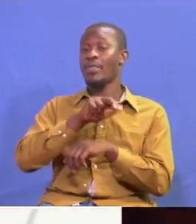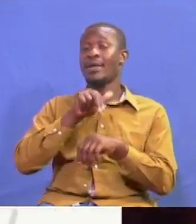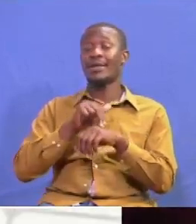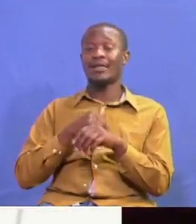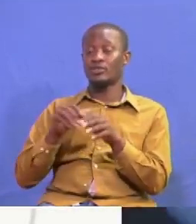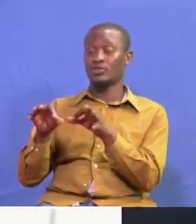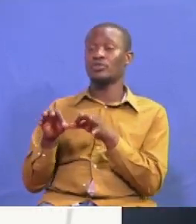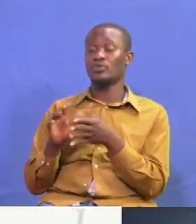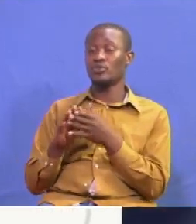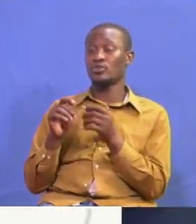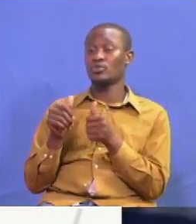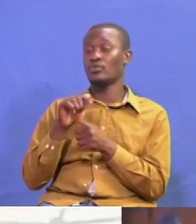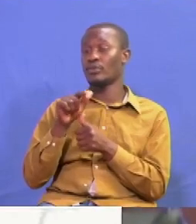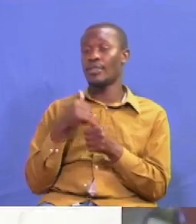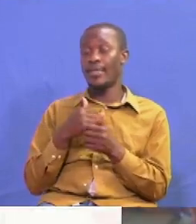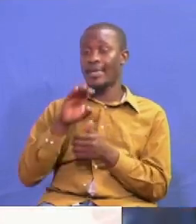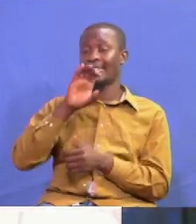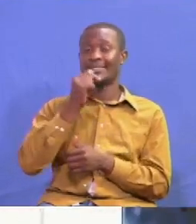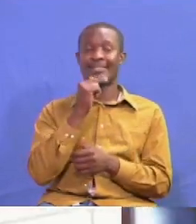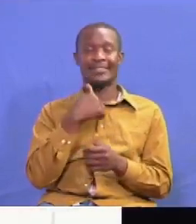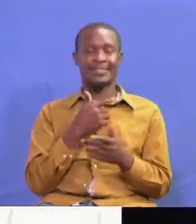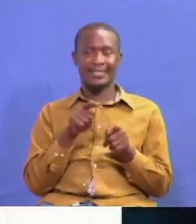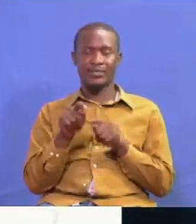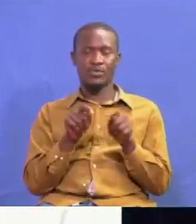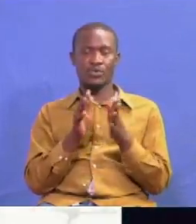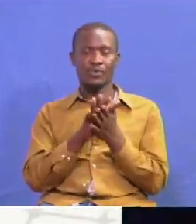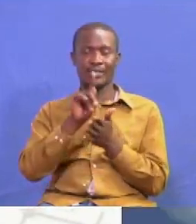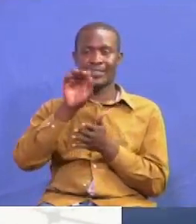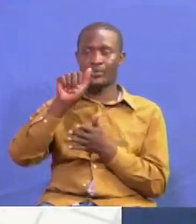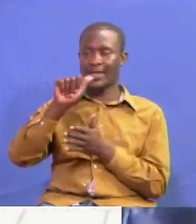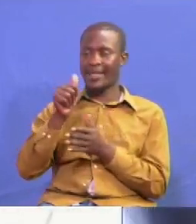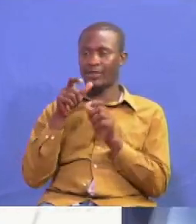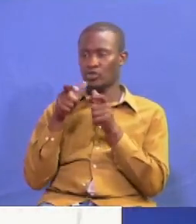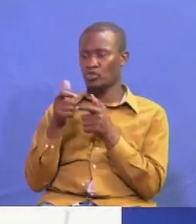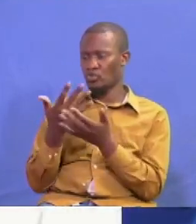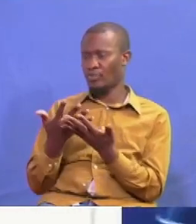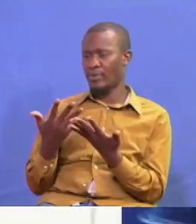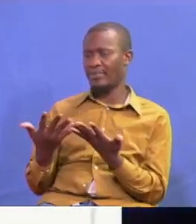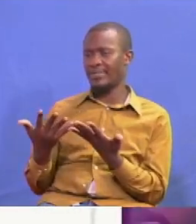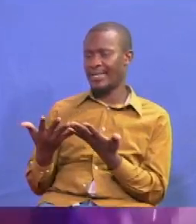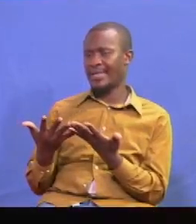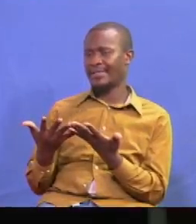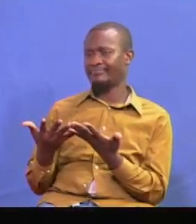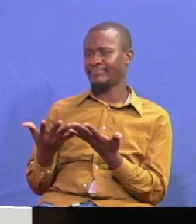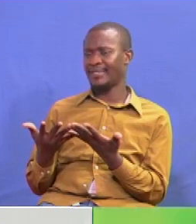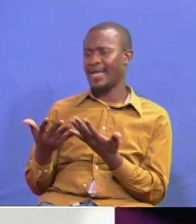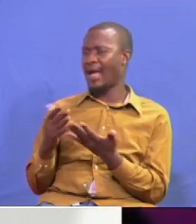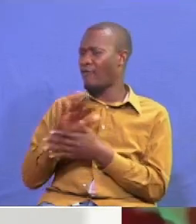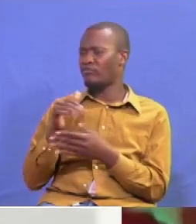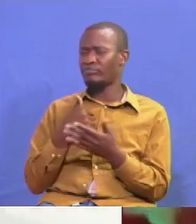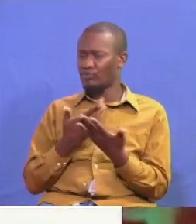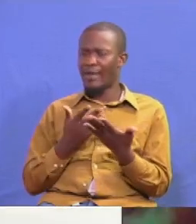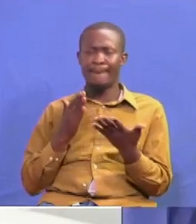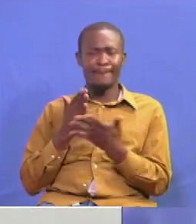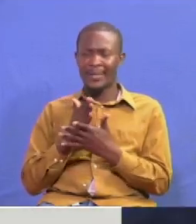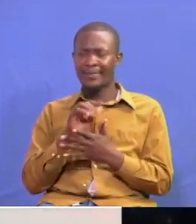to address the matter. The CS suggested control of TikTok and other social media handle instead of a total ban, since it's a source